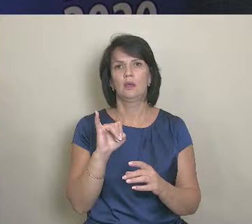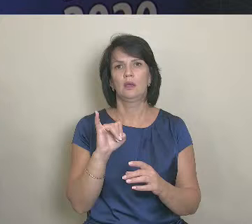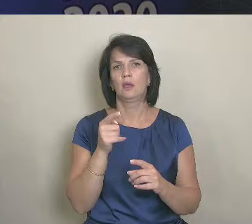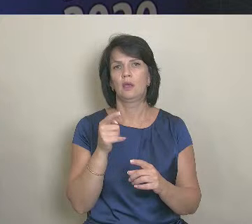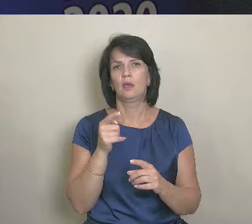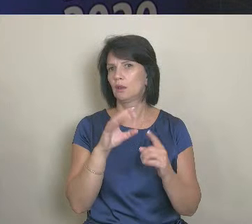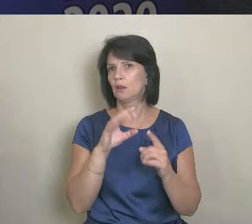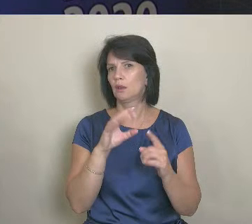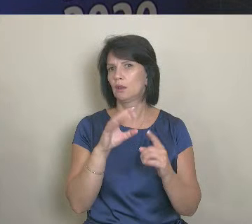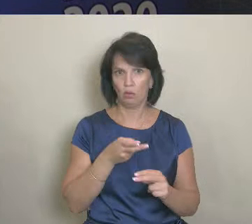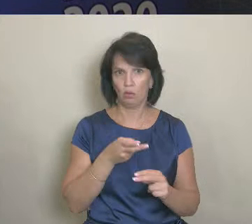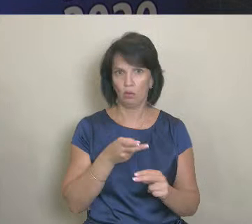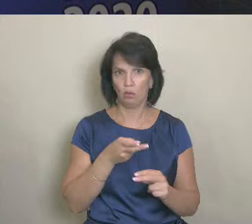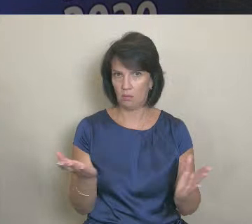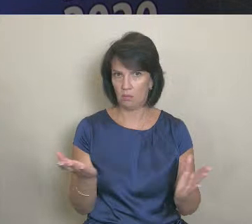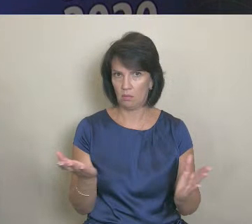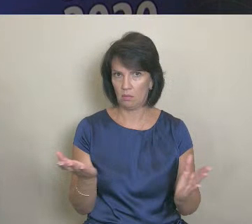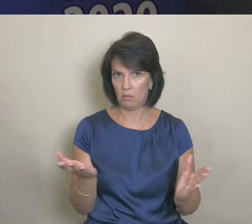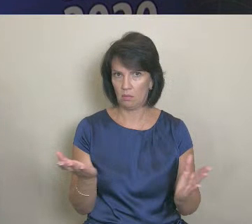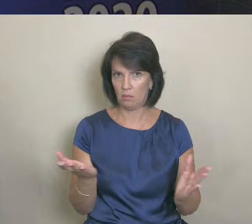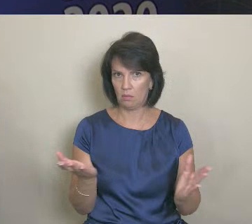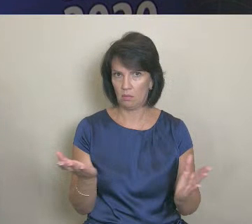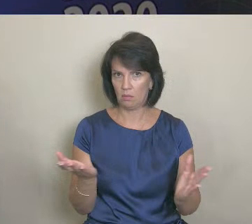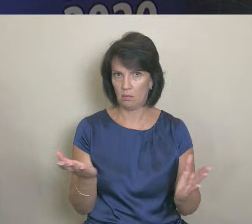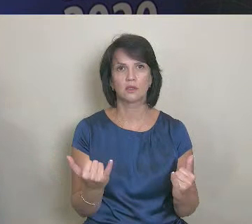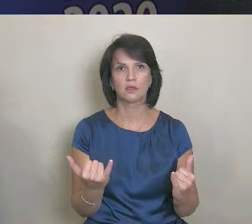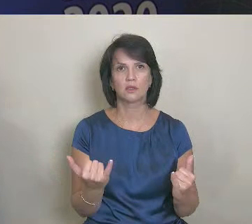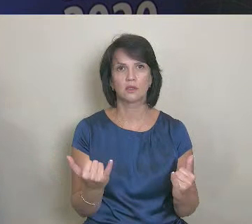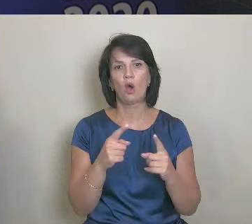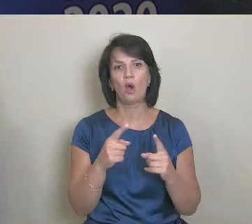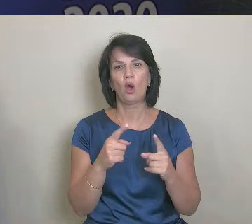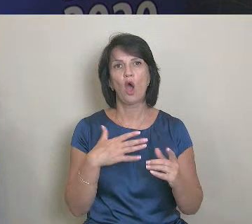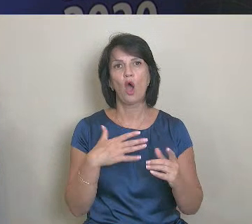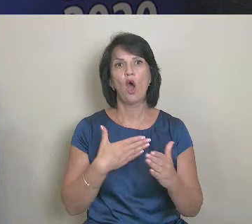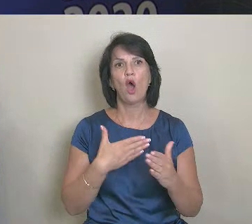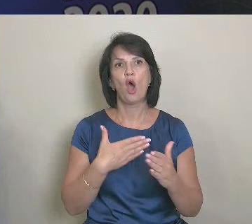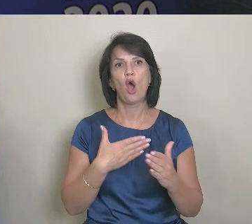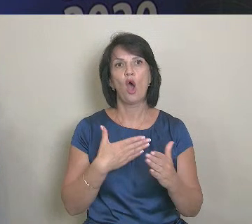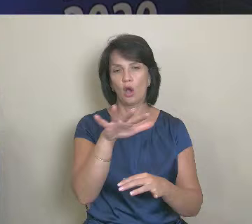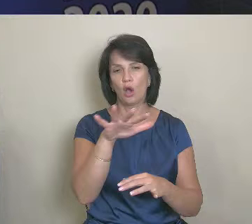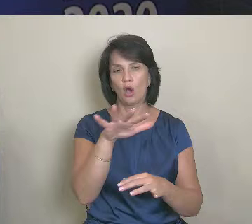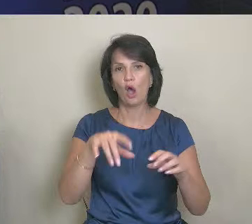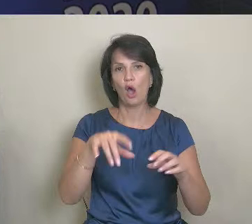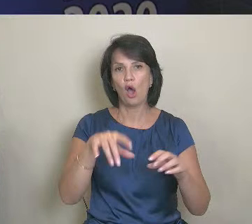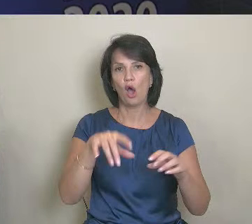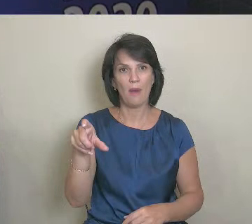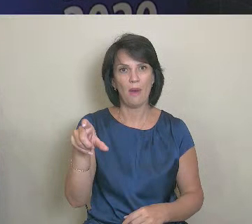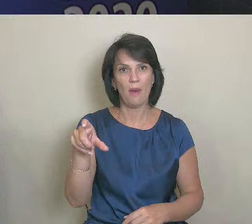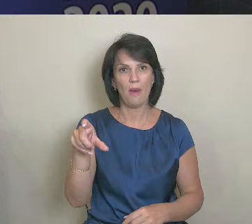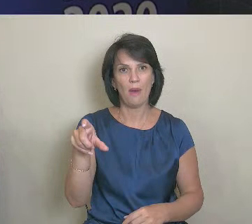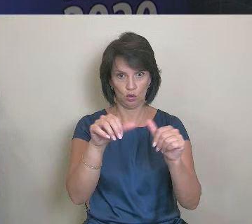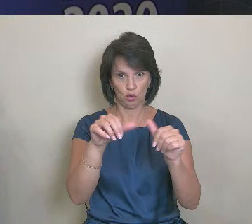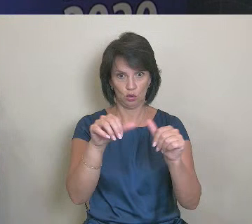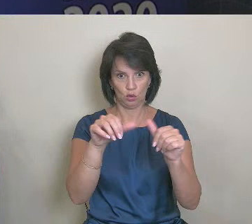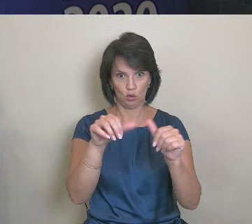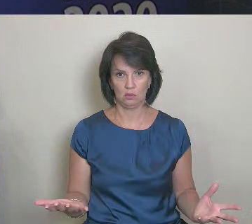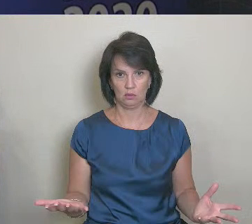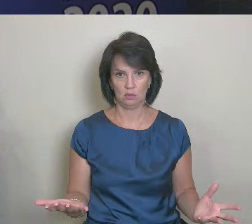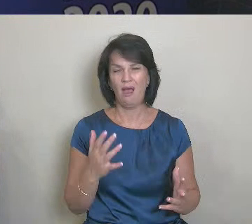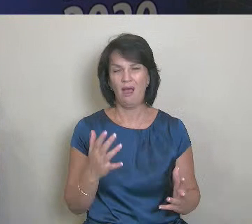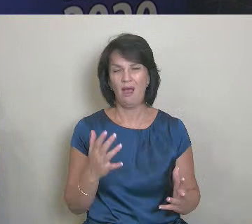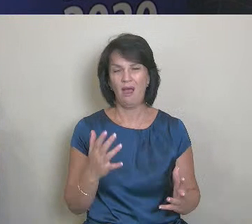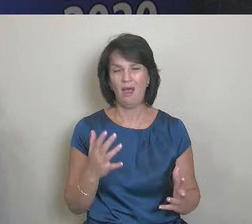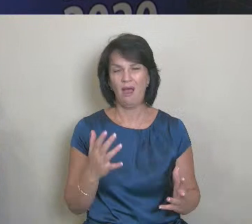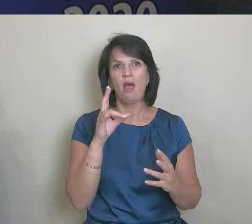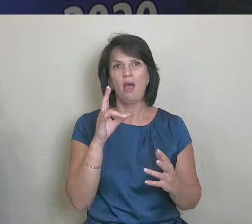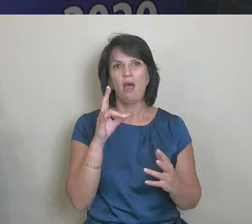presidential elections were had there. There were no obstacles to holding them then. But this time, the communities